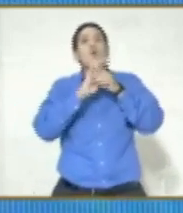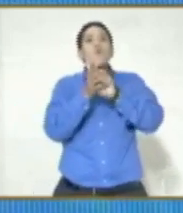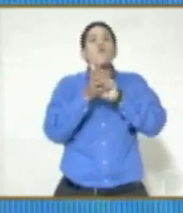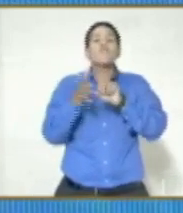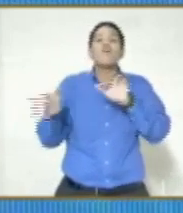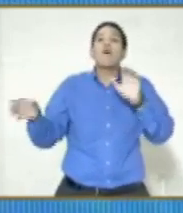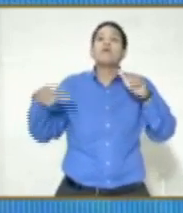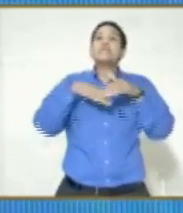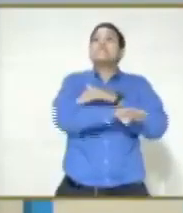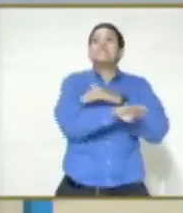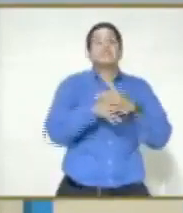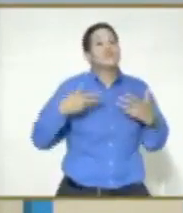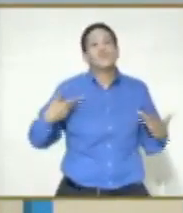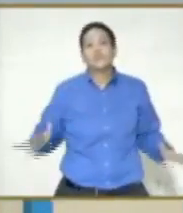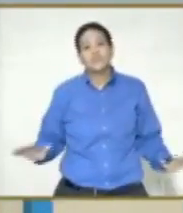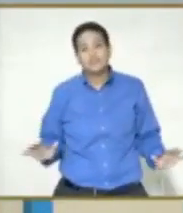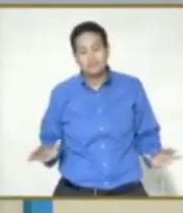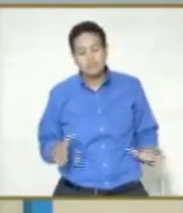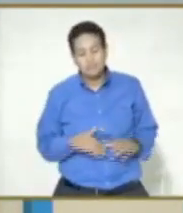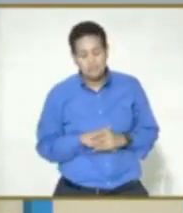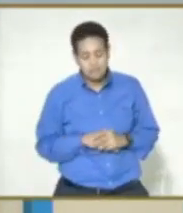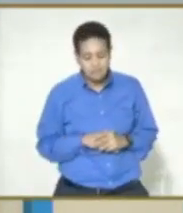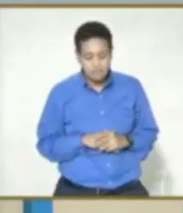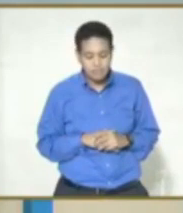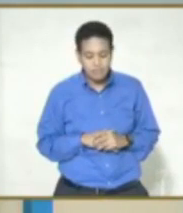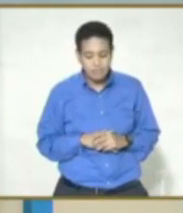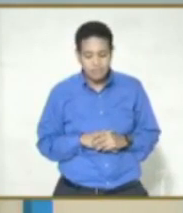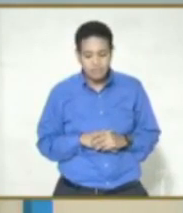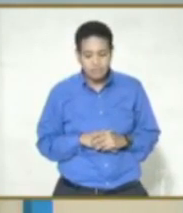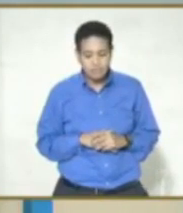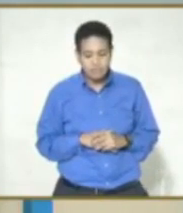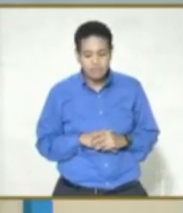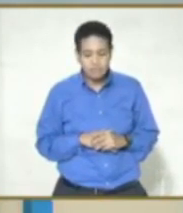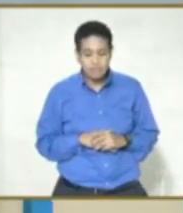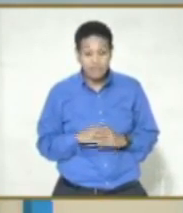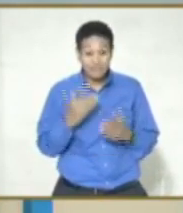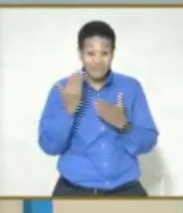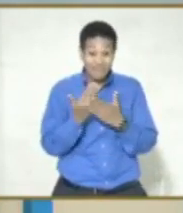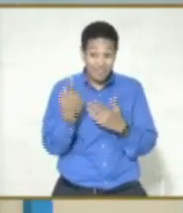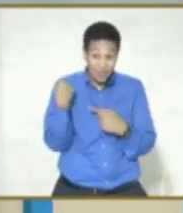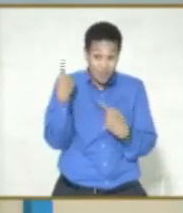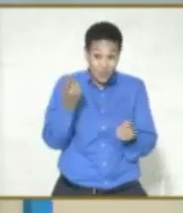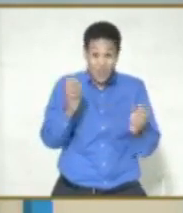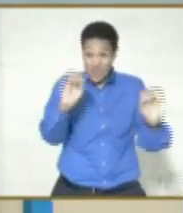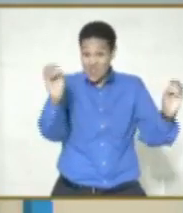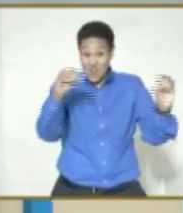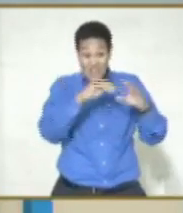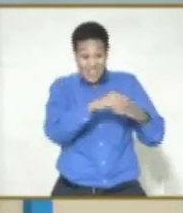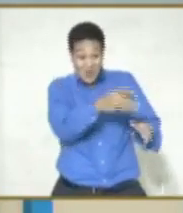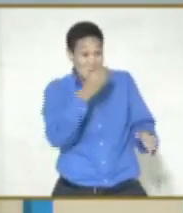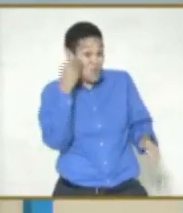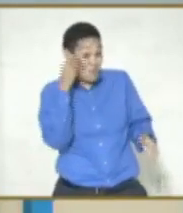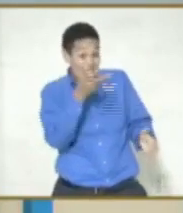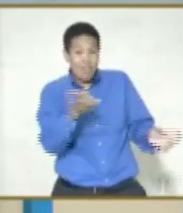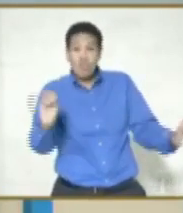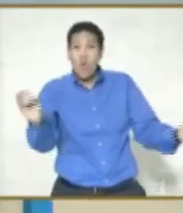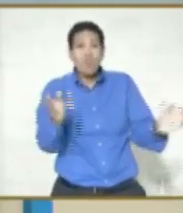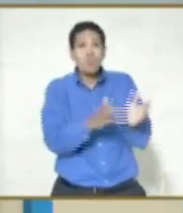in the first place. And, the fact that we have had none so far is really testament to the hard